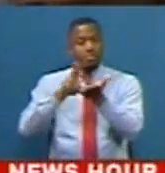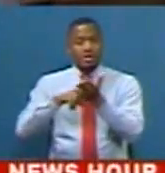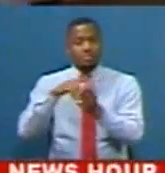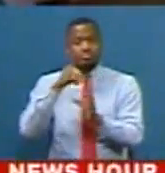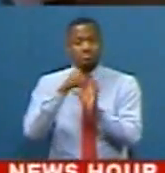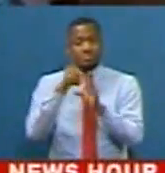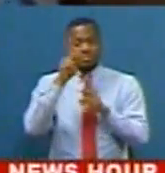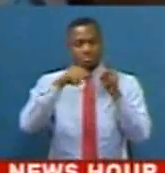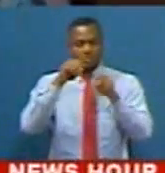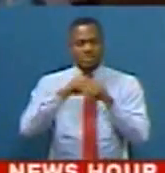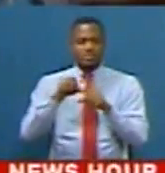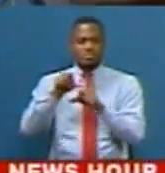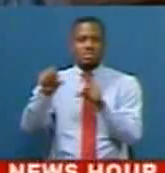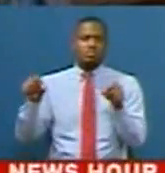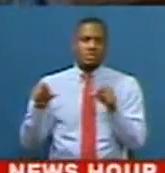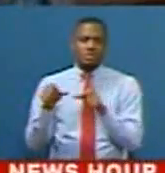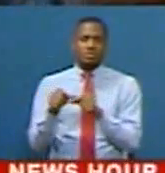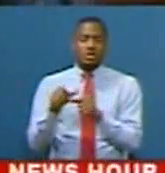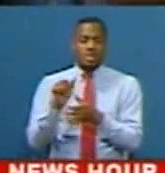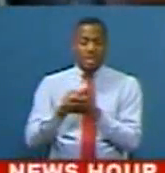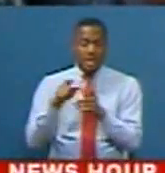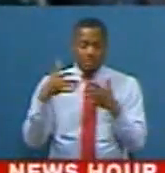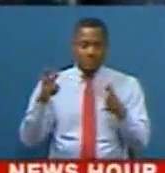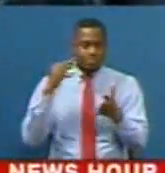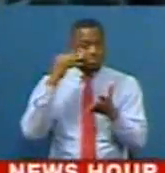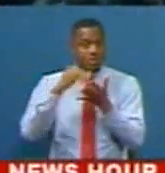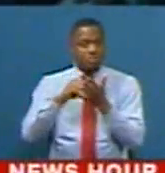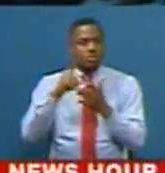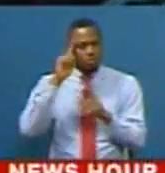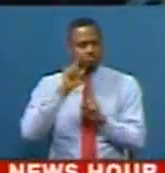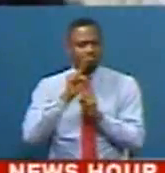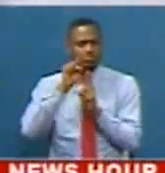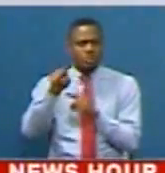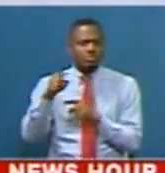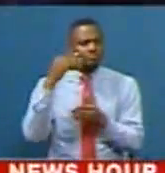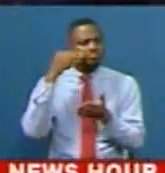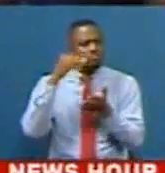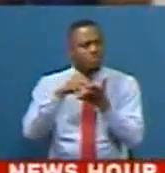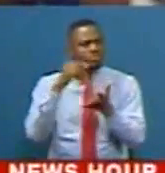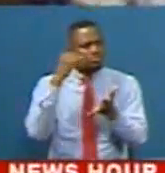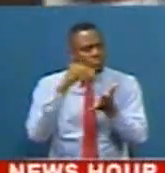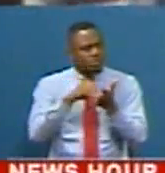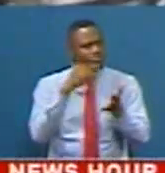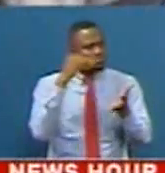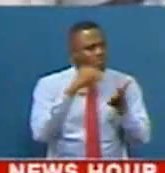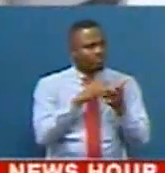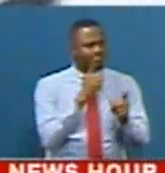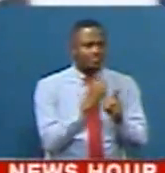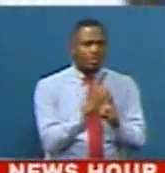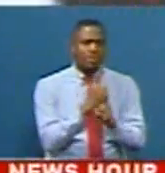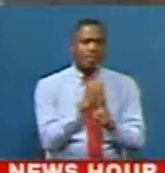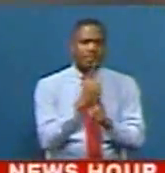municipality and that a monitoring team would be constituted to periodically check and